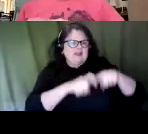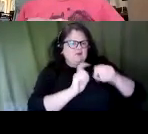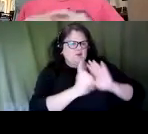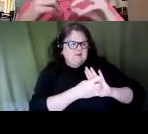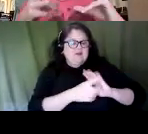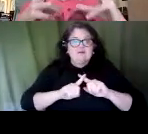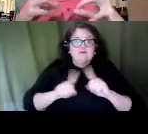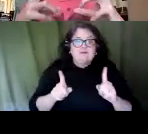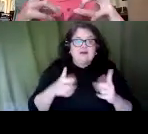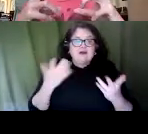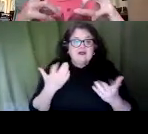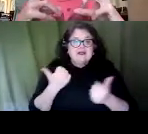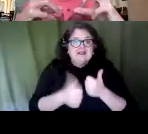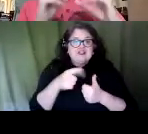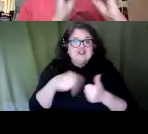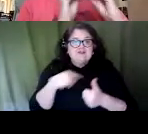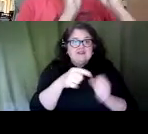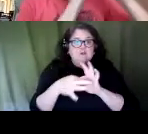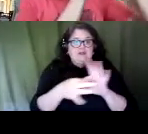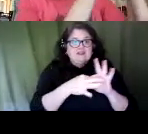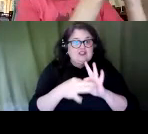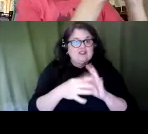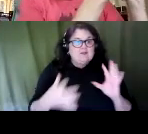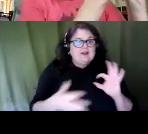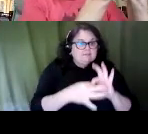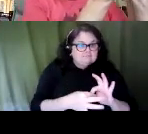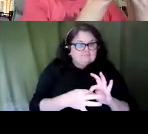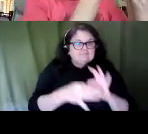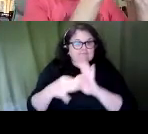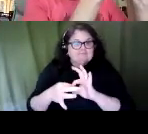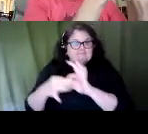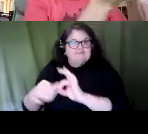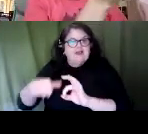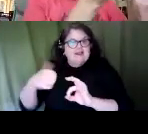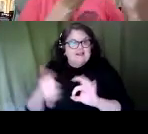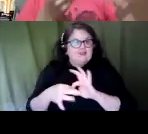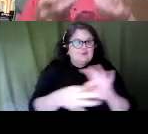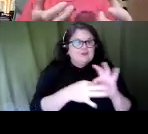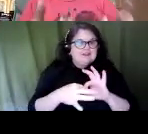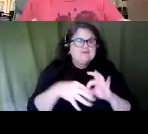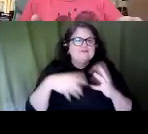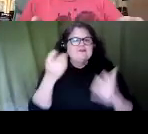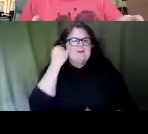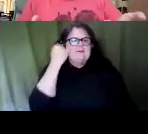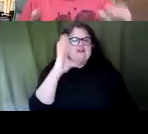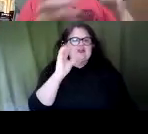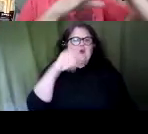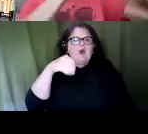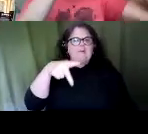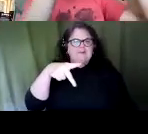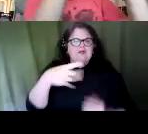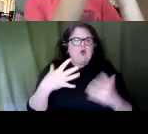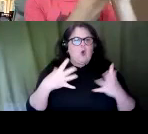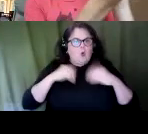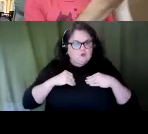But each of these relationships kind of links to another web of relationships. So let's imagine a cooperative owns land. Then all